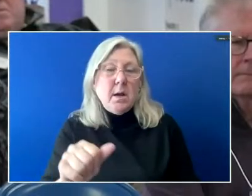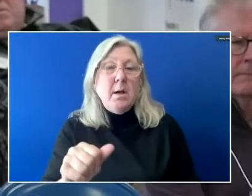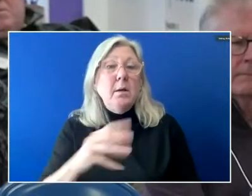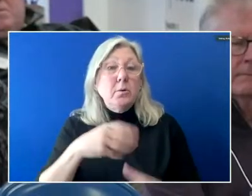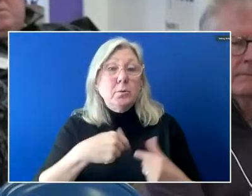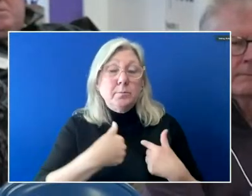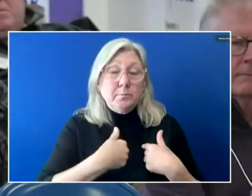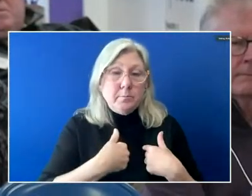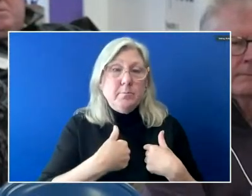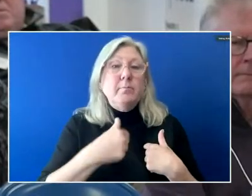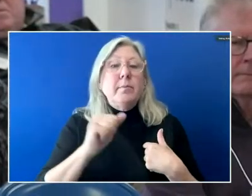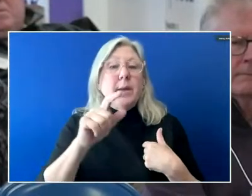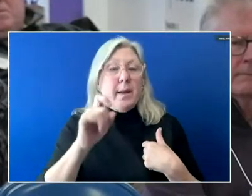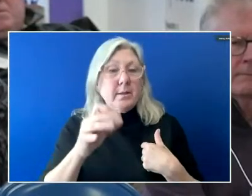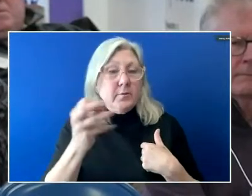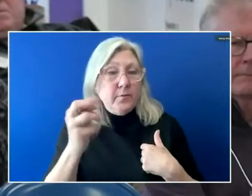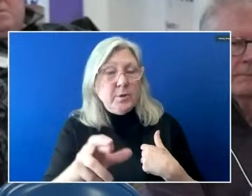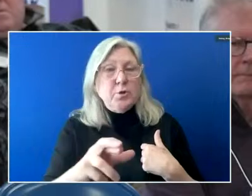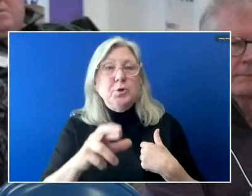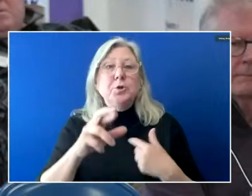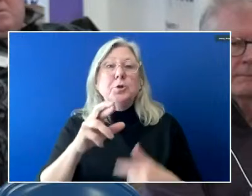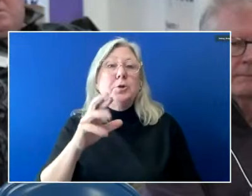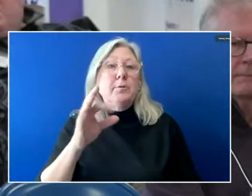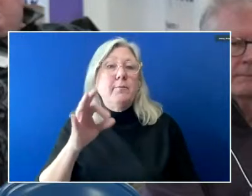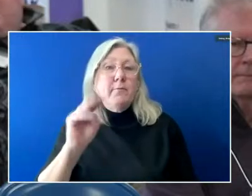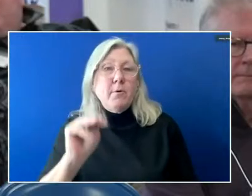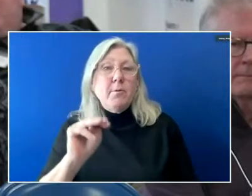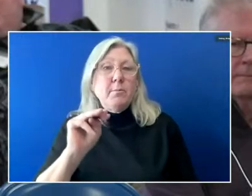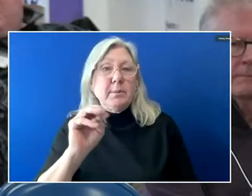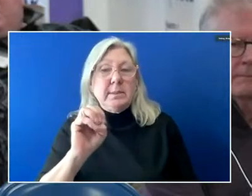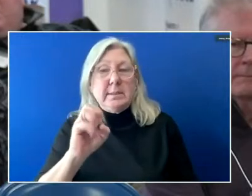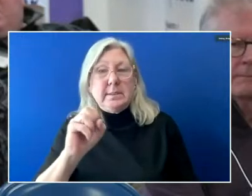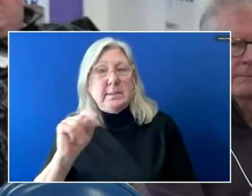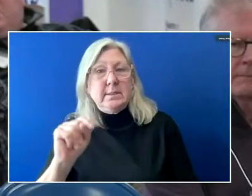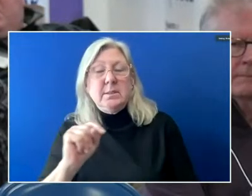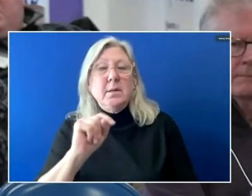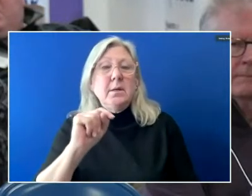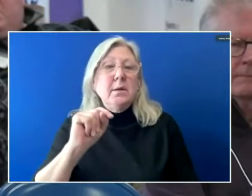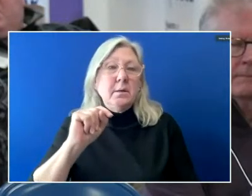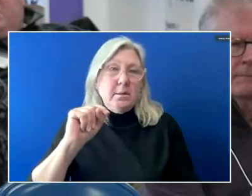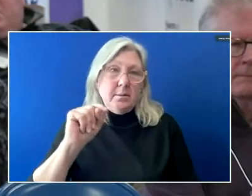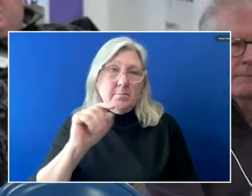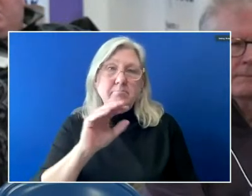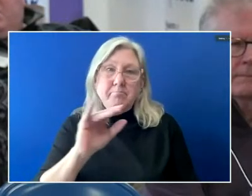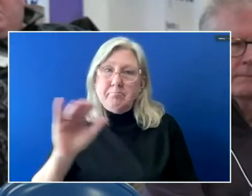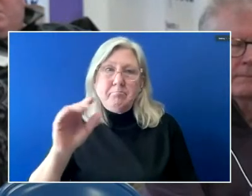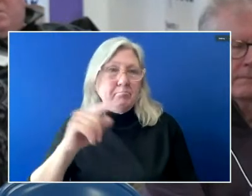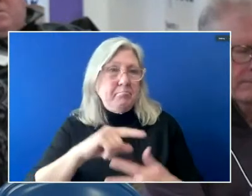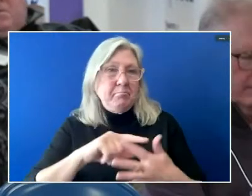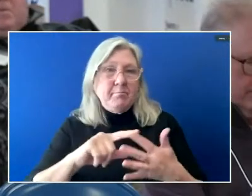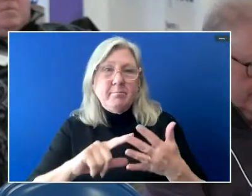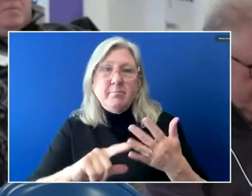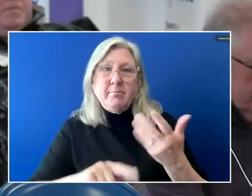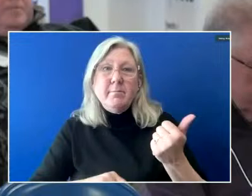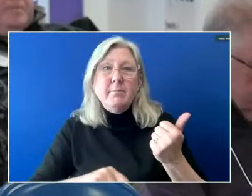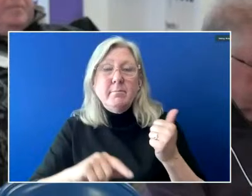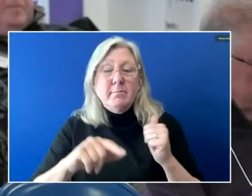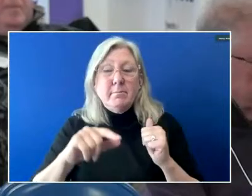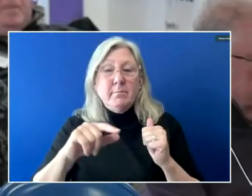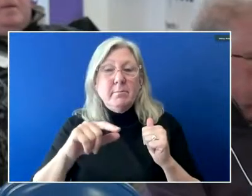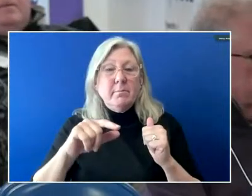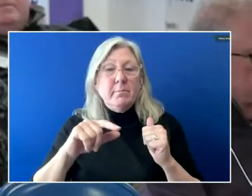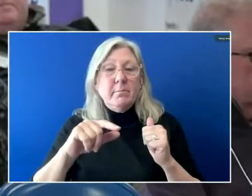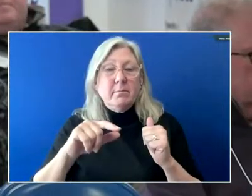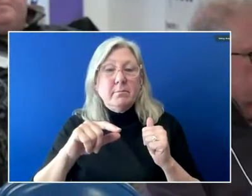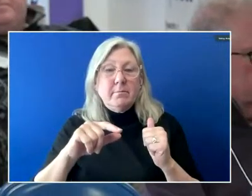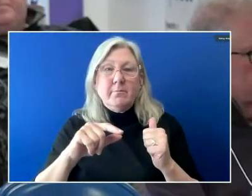Linton far Abby manukan Robert o in kipon tuxbury whereas congresswoman Becca